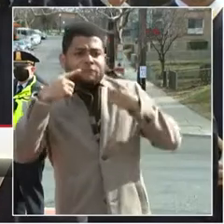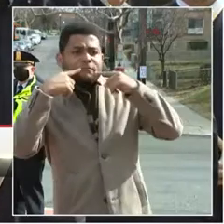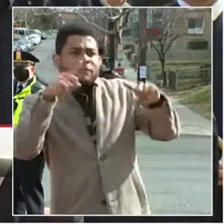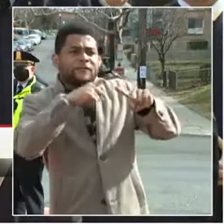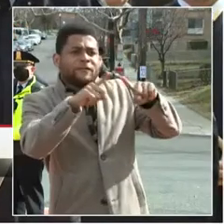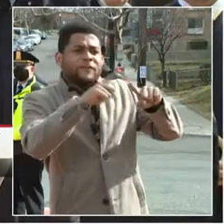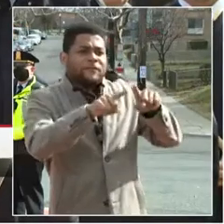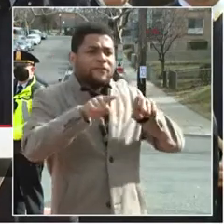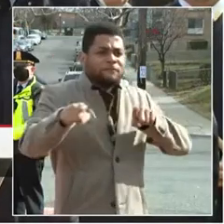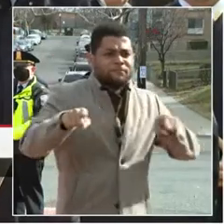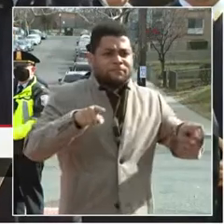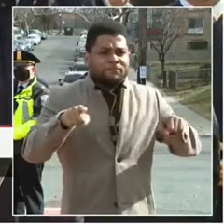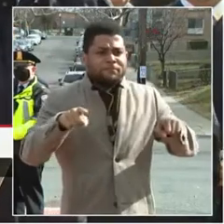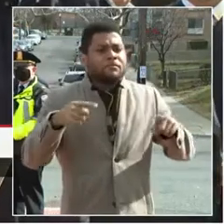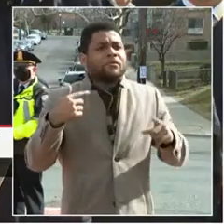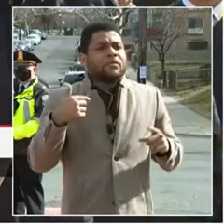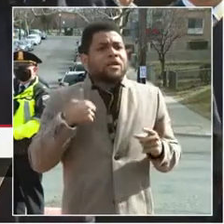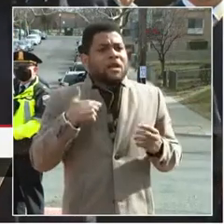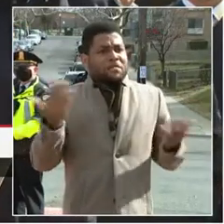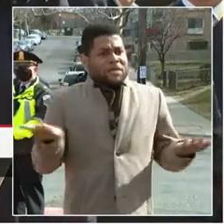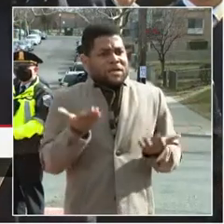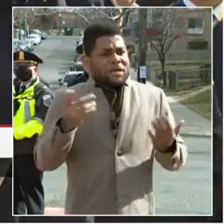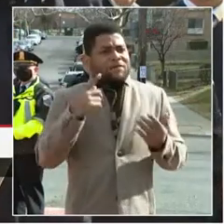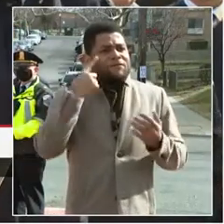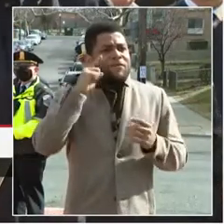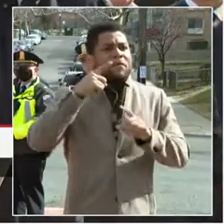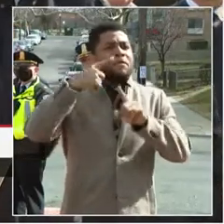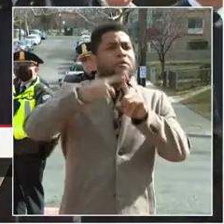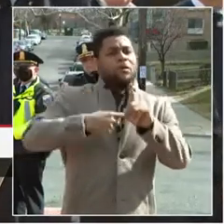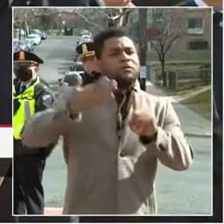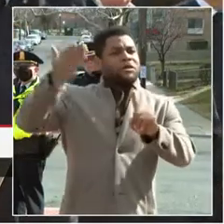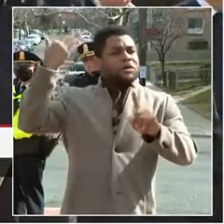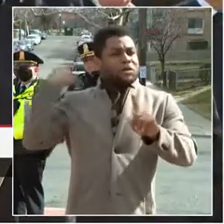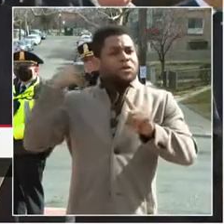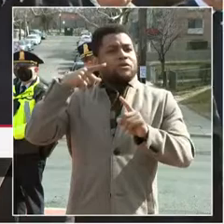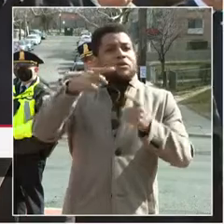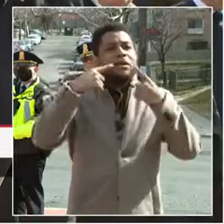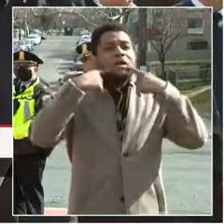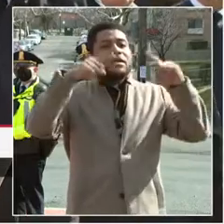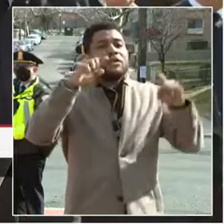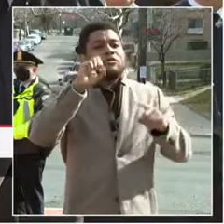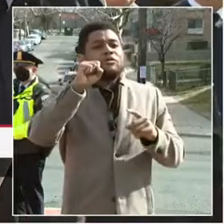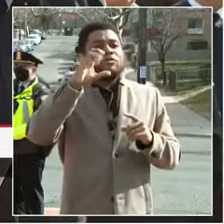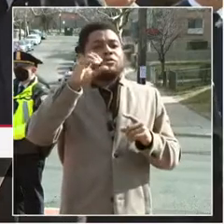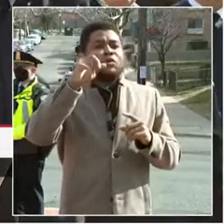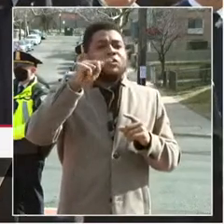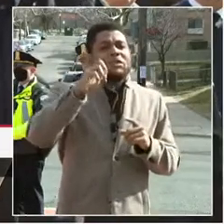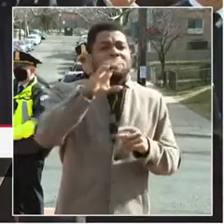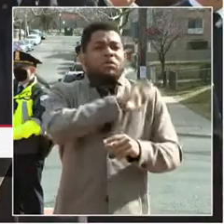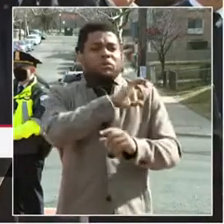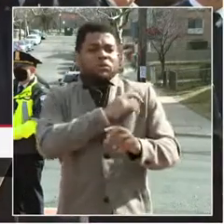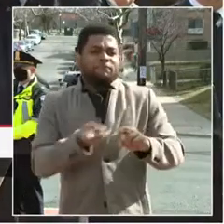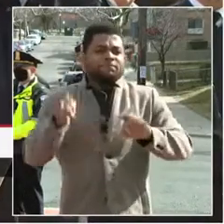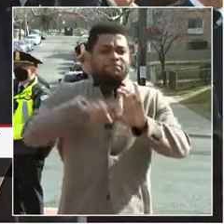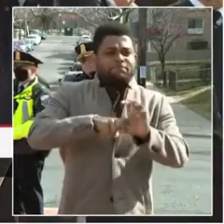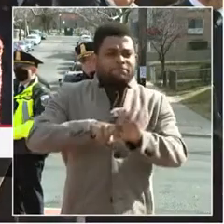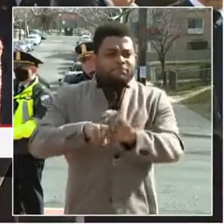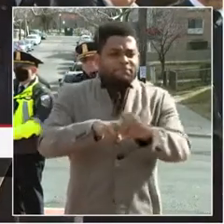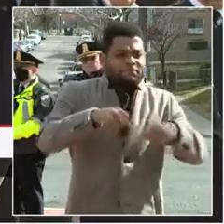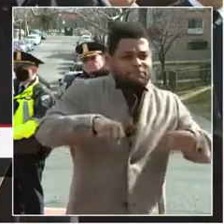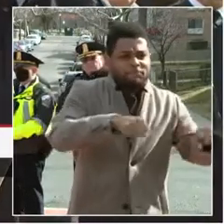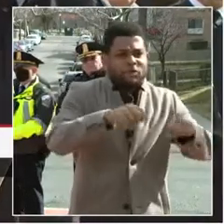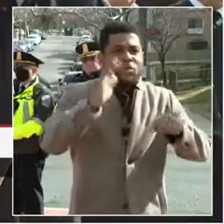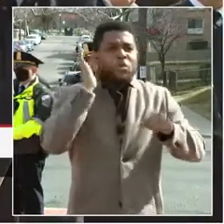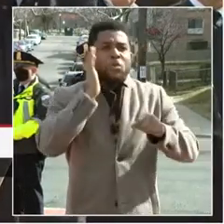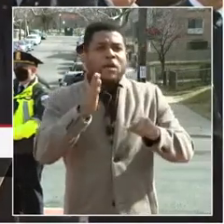here several months ago in this very place when you announced the scooters and things like that. Do you feel like the messaging and the things that